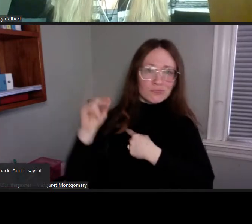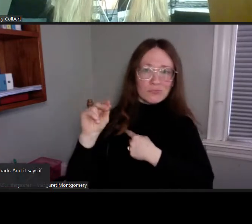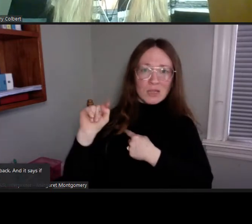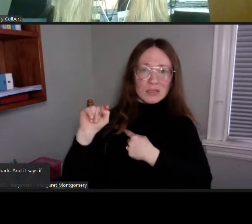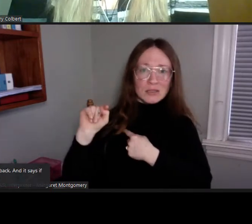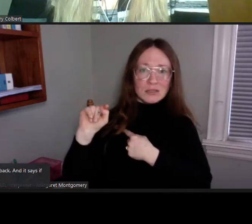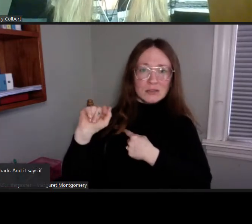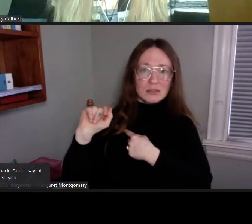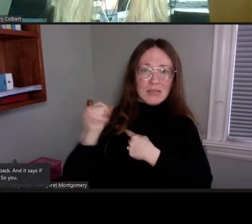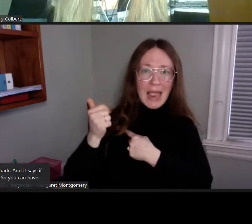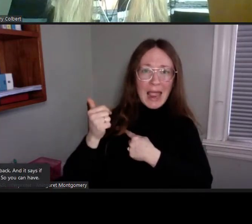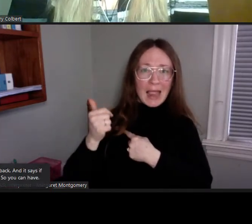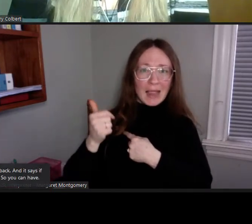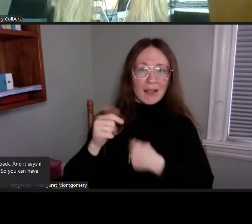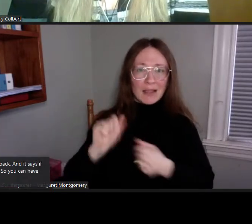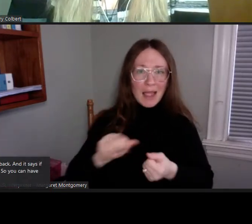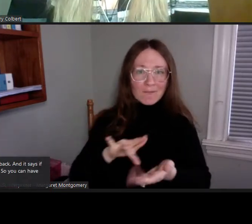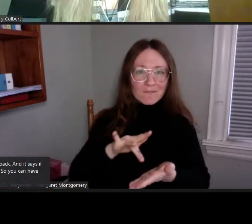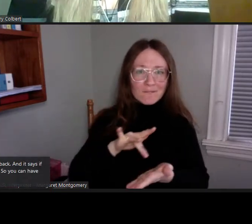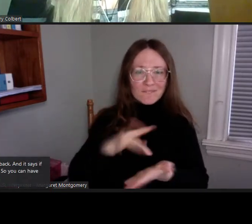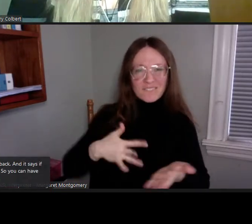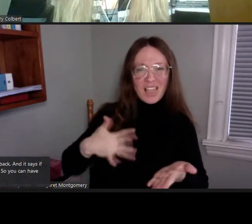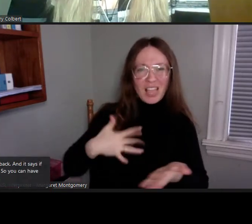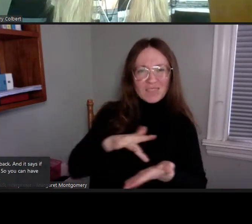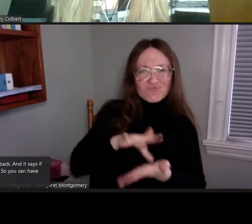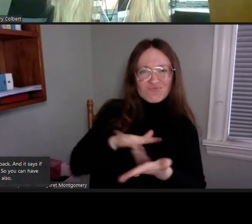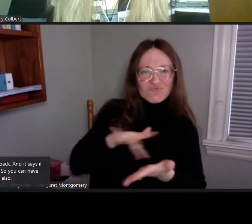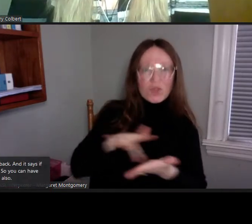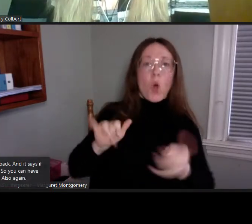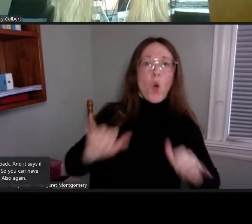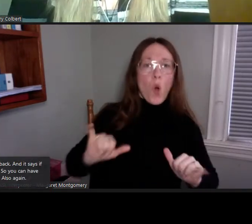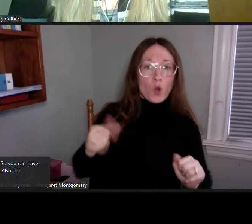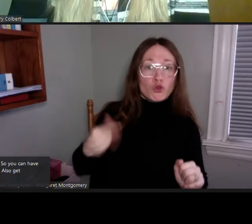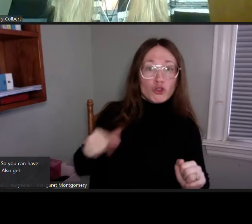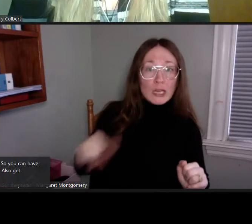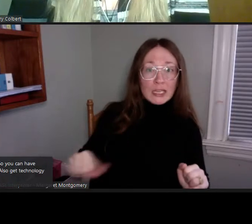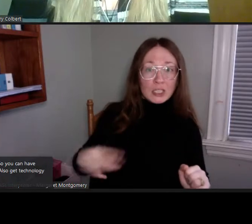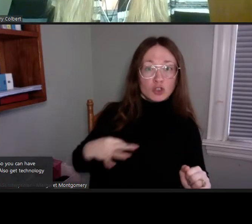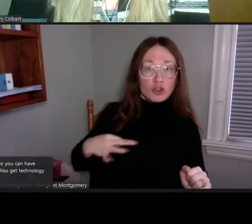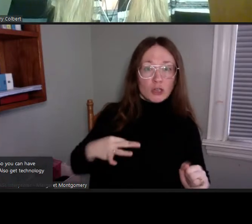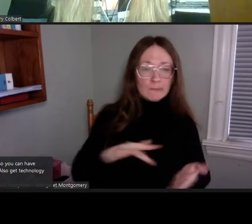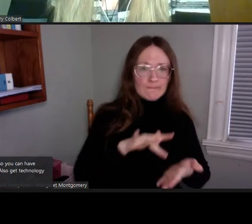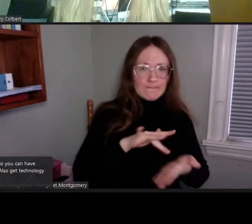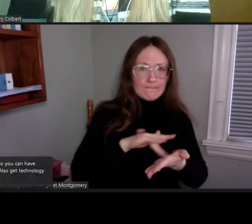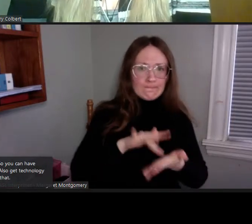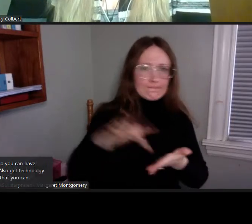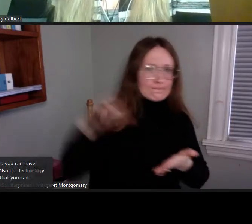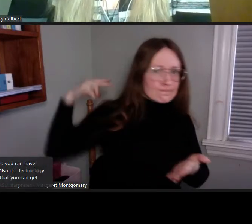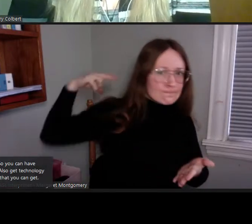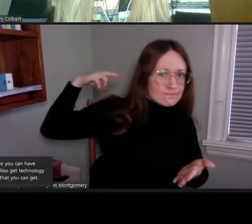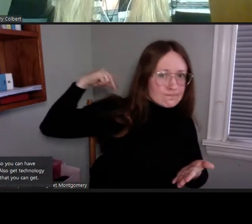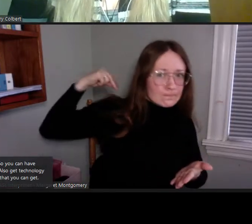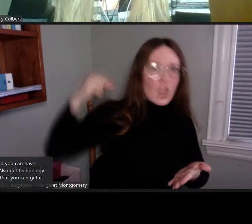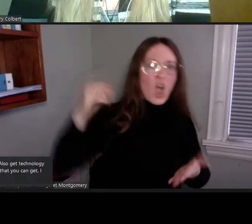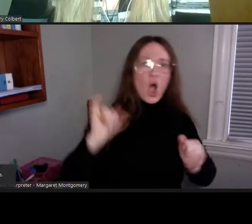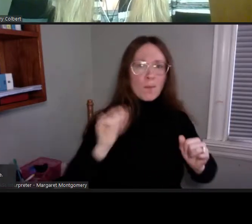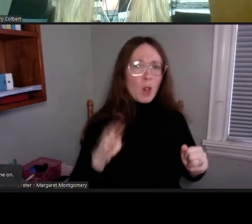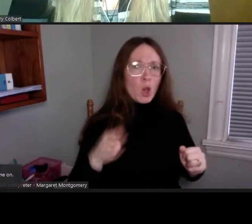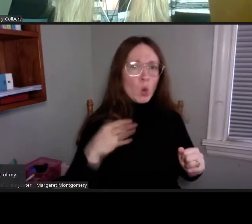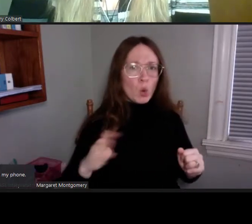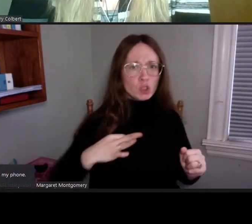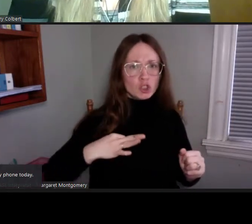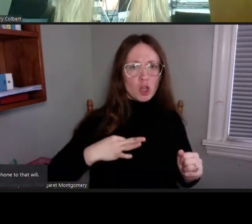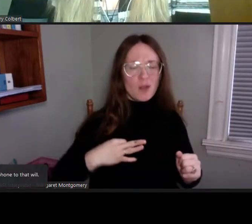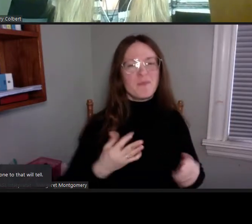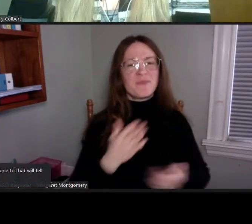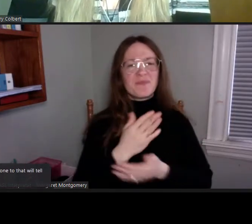whatever. So you can have some kind of color concept. Also, again, technology there. There's apps out there that you can get. I think I have one on my phone too